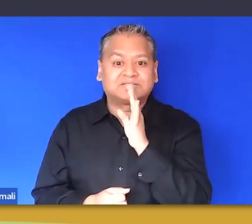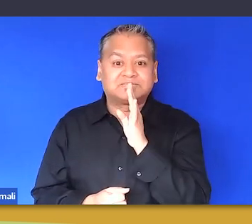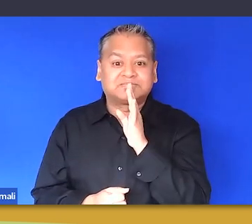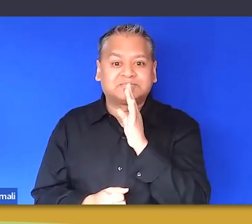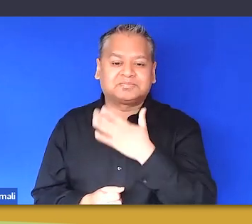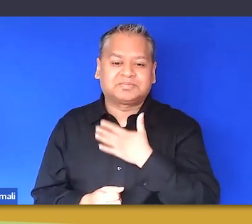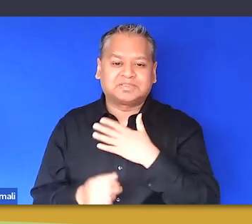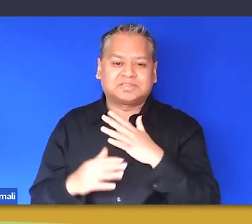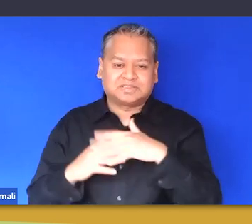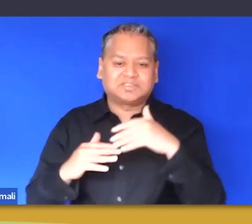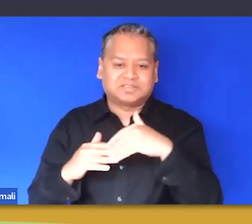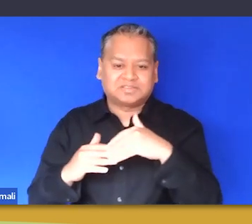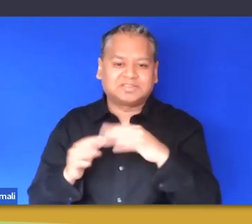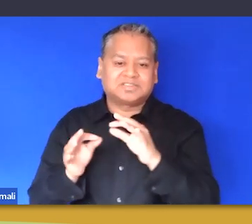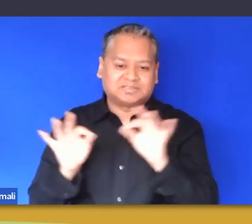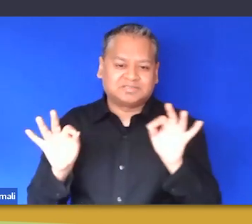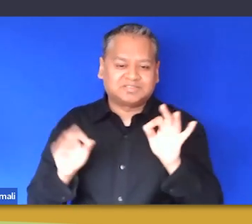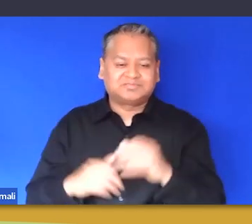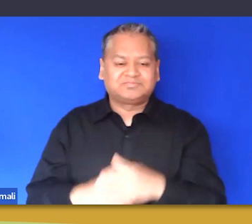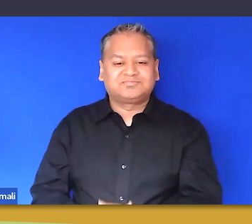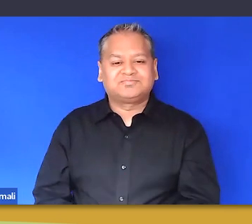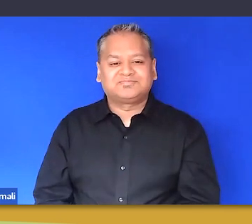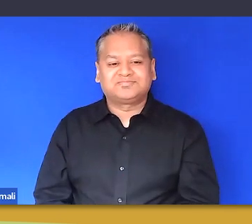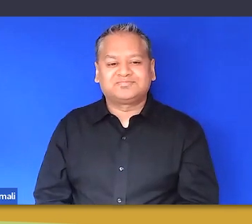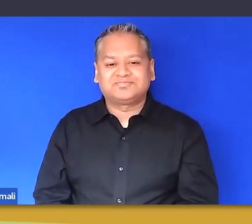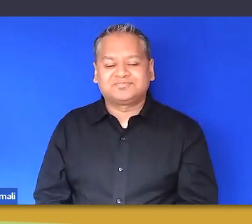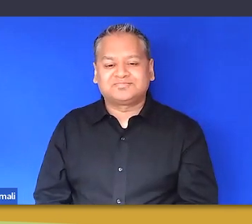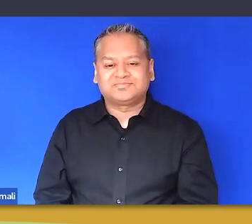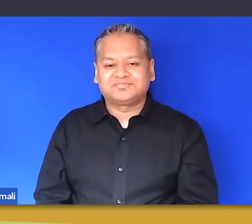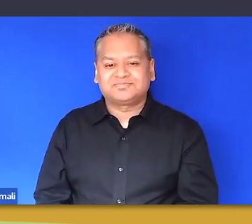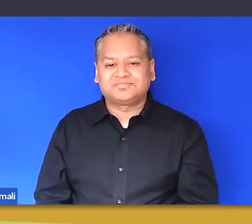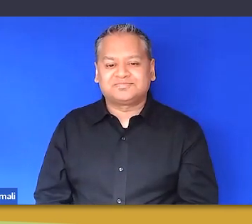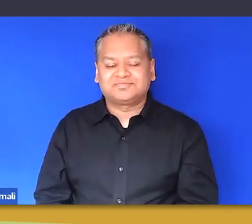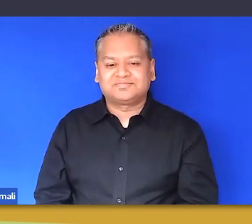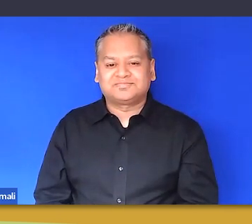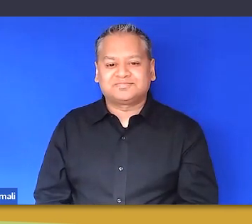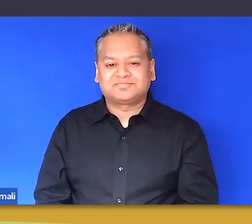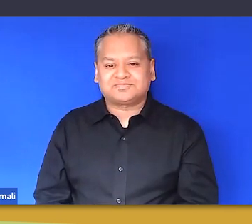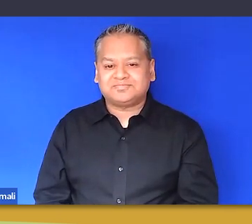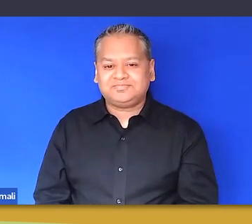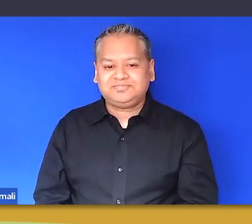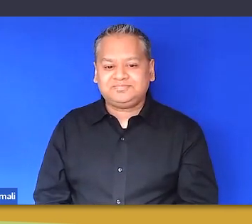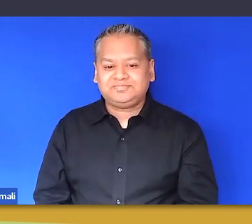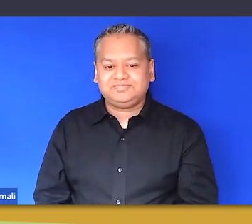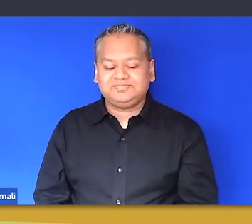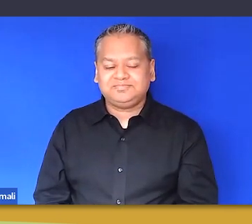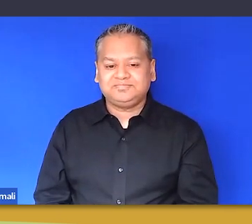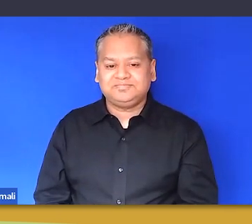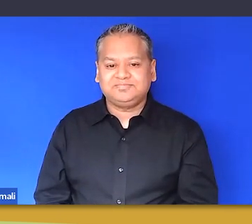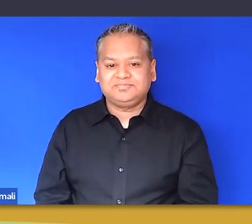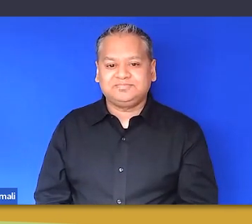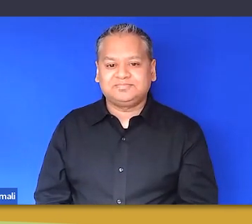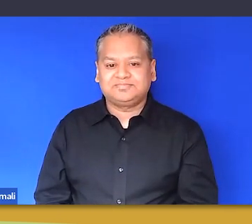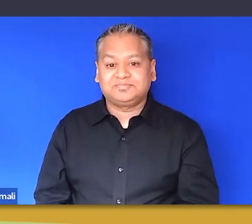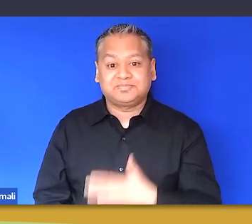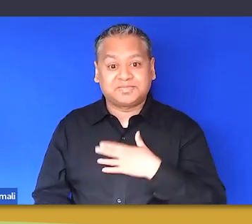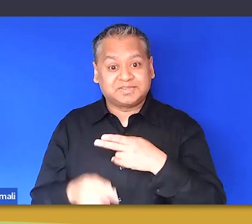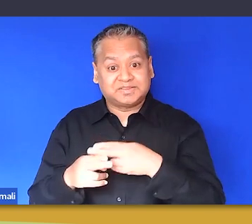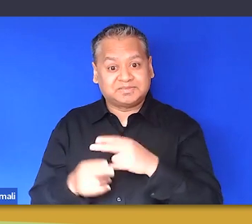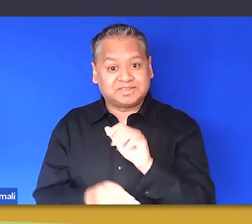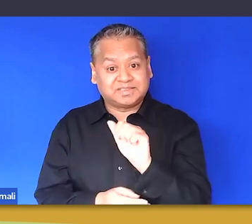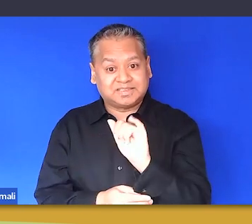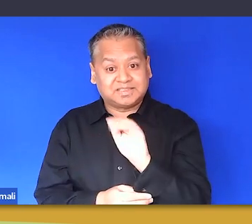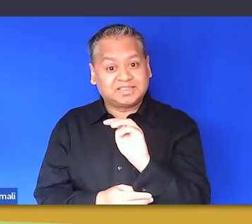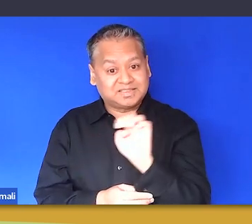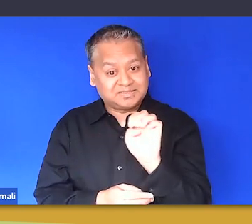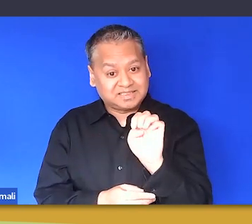Nawehiwin Shalafu, Edmonton, Alberta, Ochinia, Magamigwich, Nanaimo, Niwekin. My name is Amy. My birth name is Shalafu.